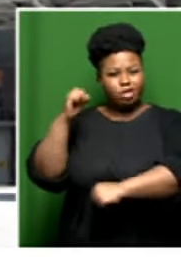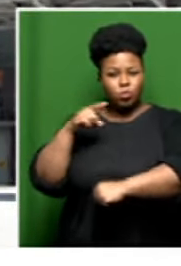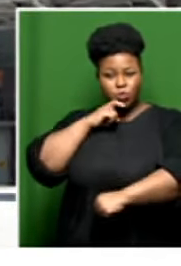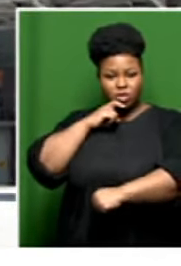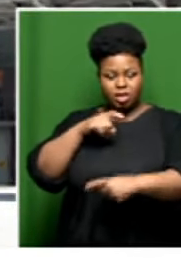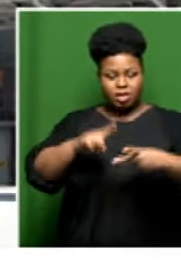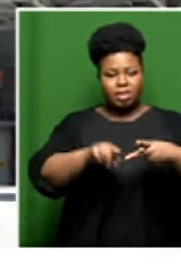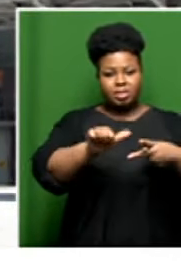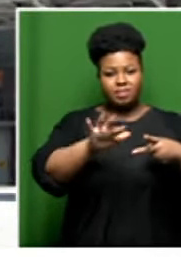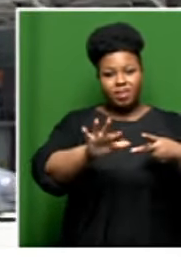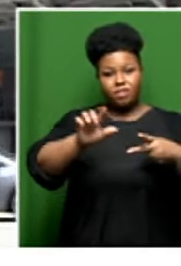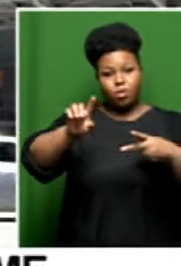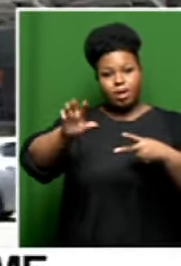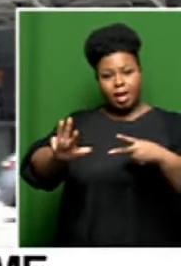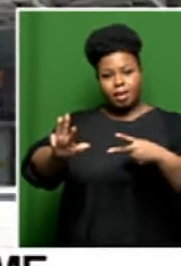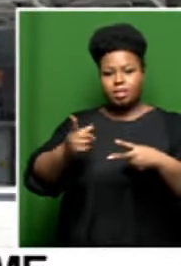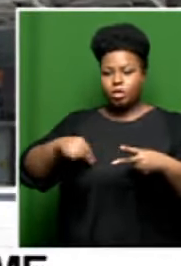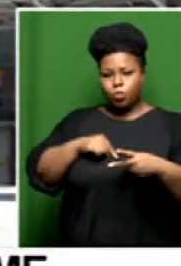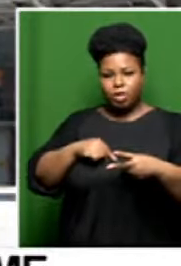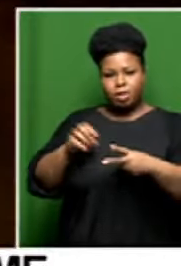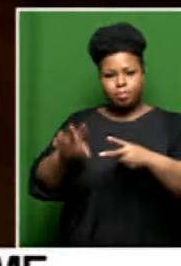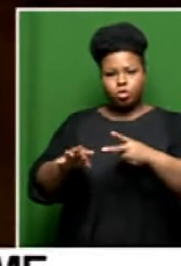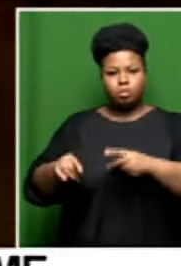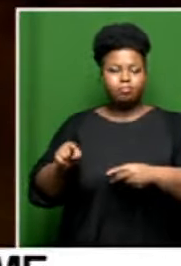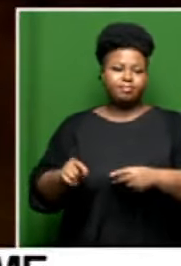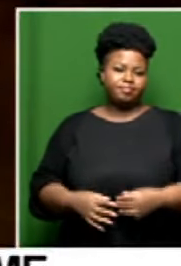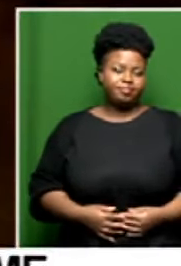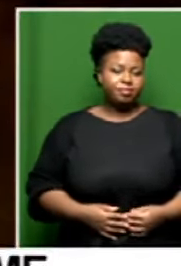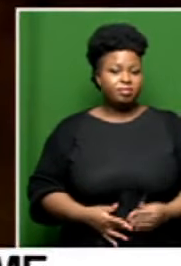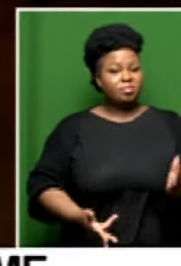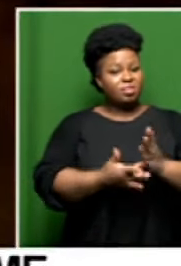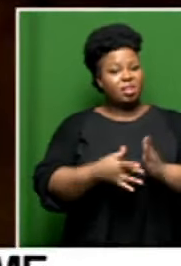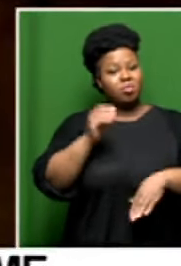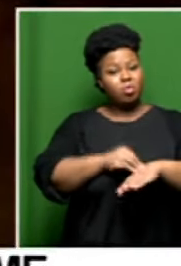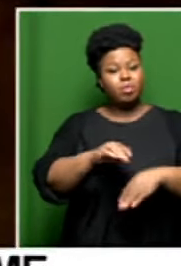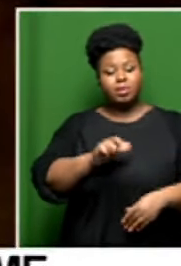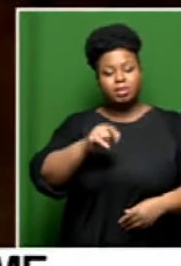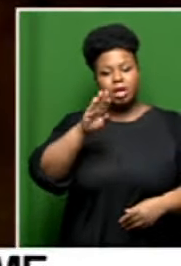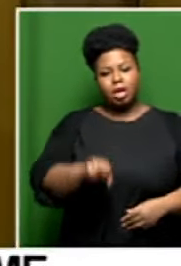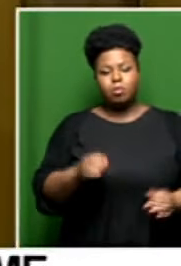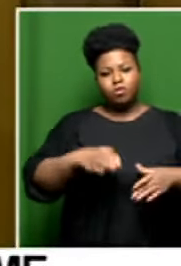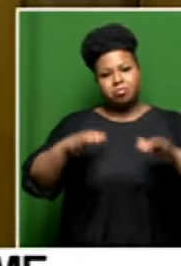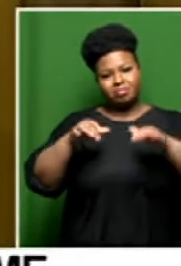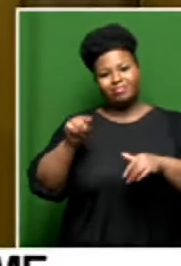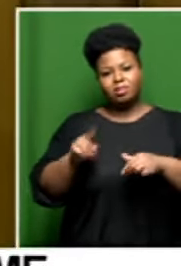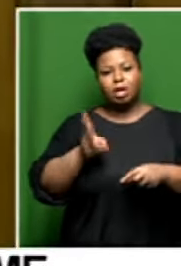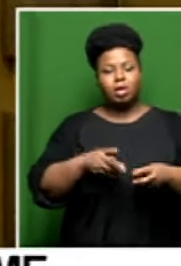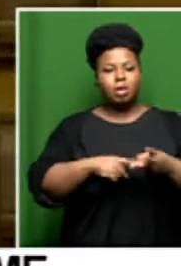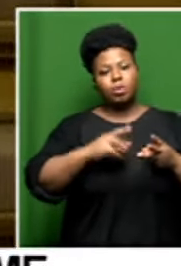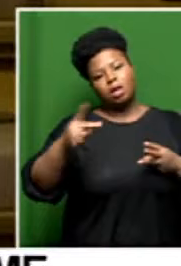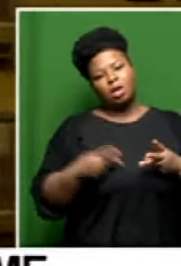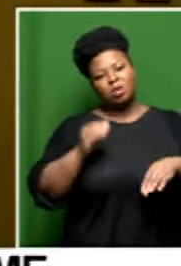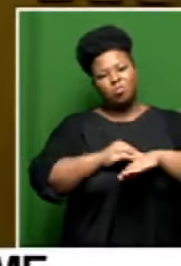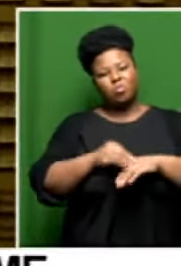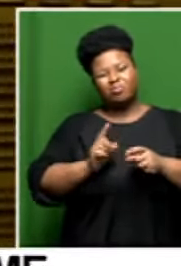then 659 that we put on the bus. Technical problems at Letabo's power station, along with other